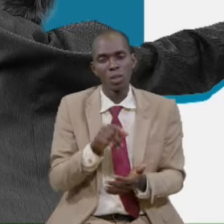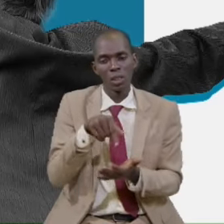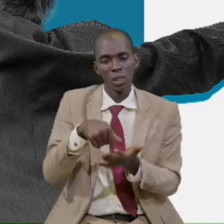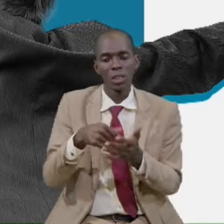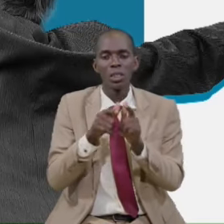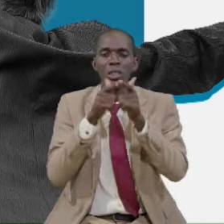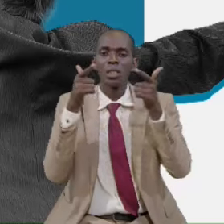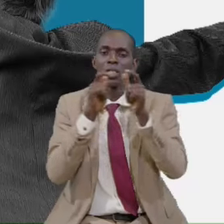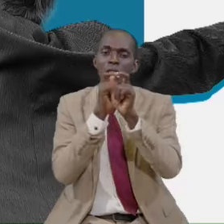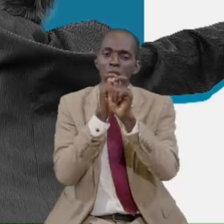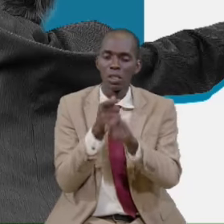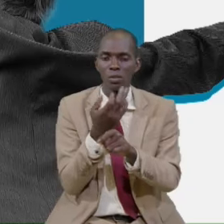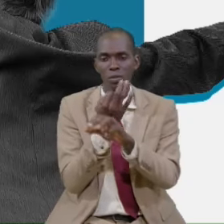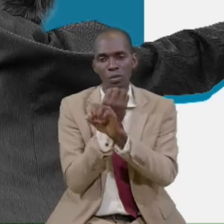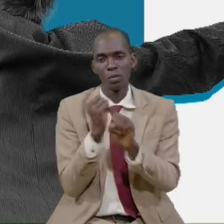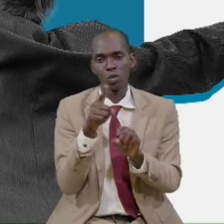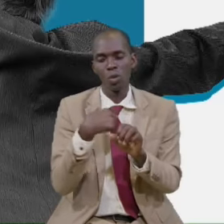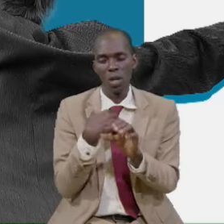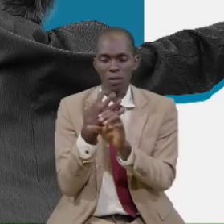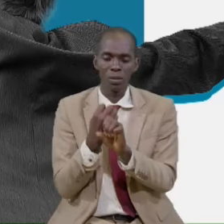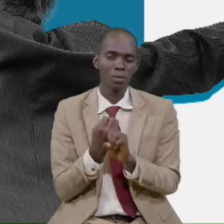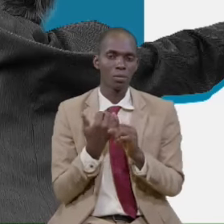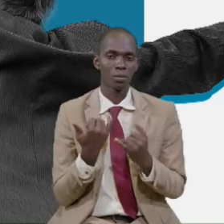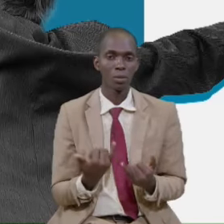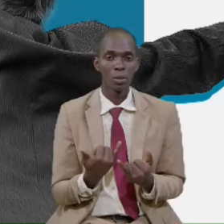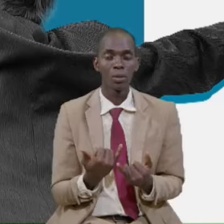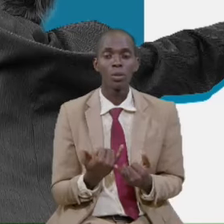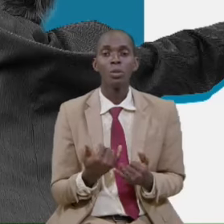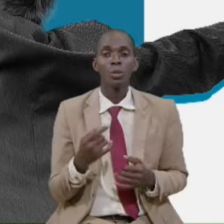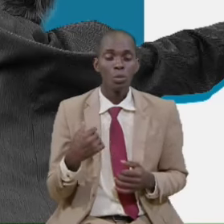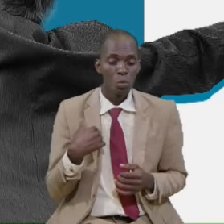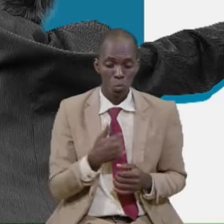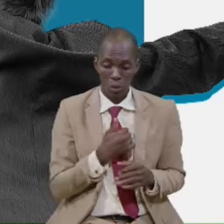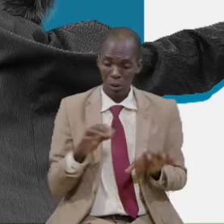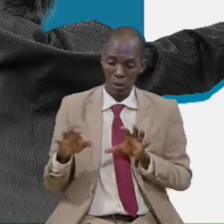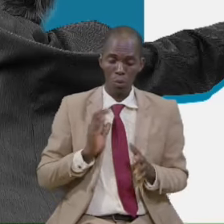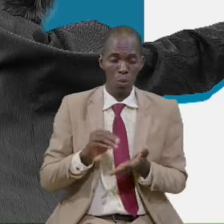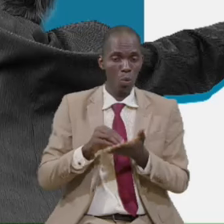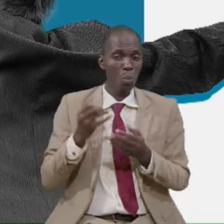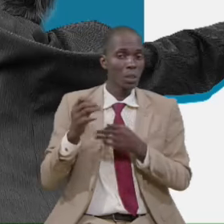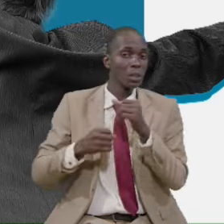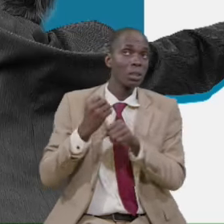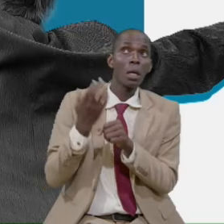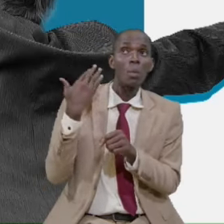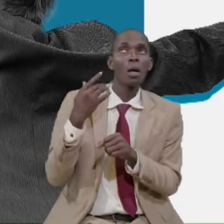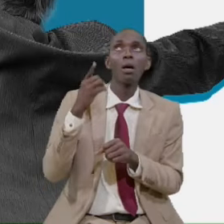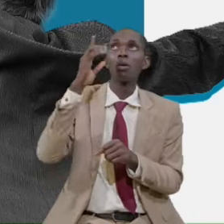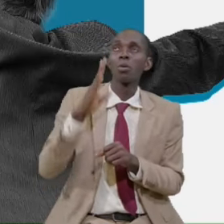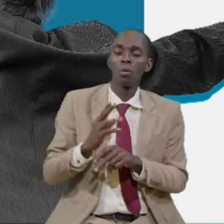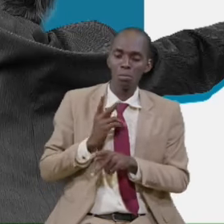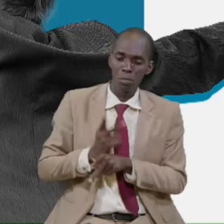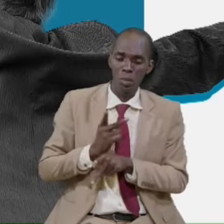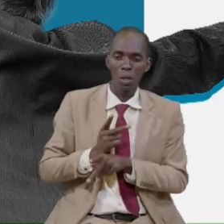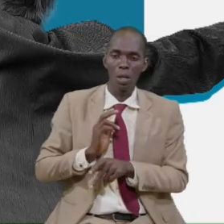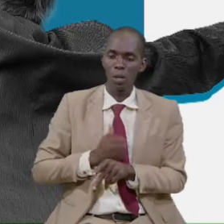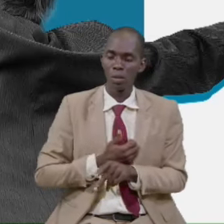you. We did it many years ago, and by the grace of God, God preserved our life, and God sustained us with